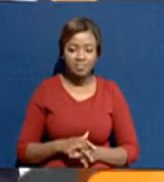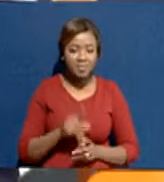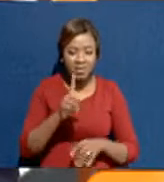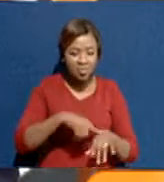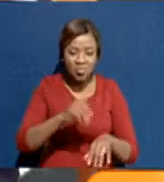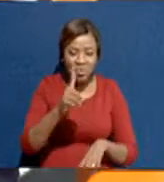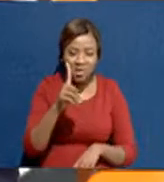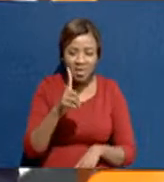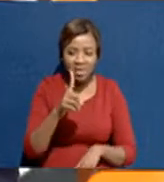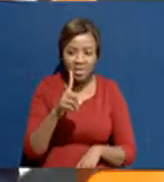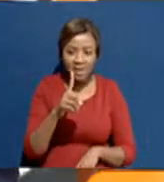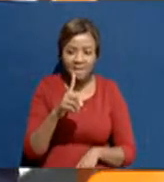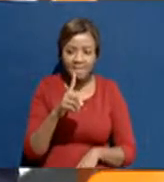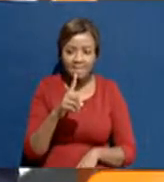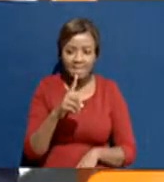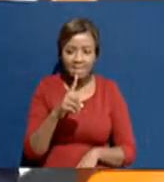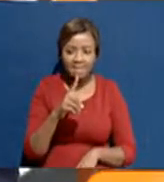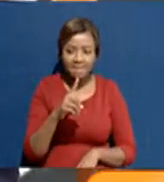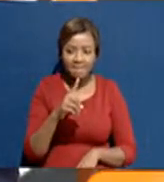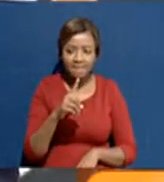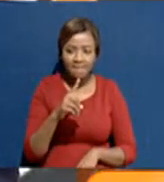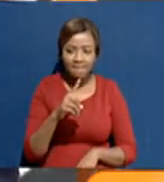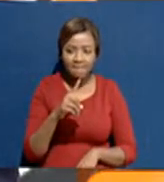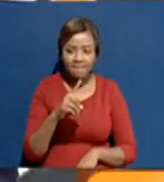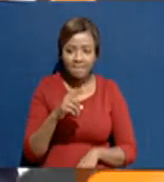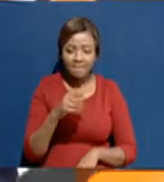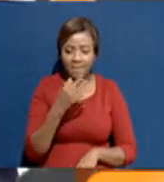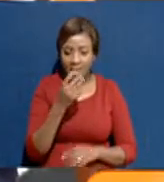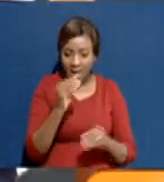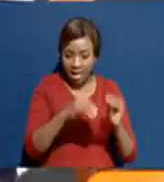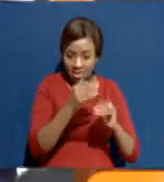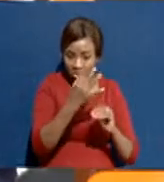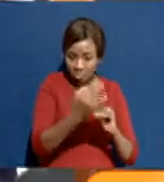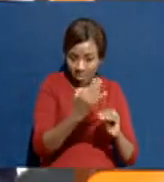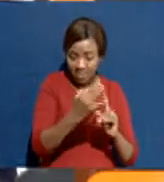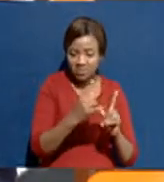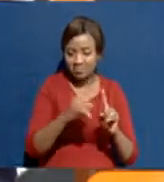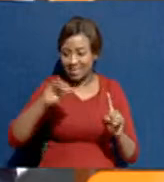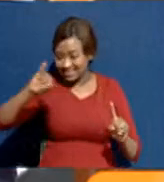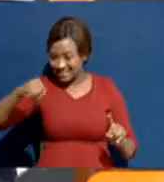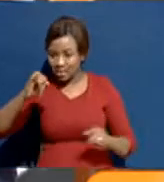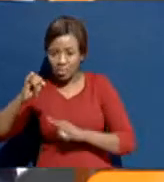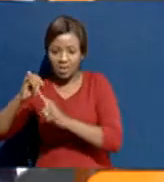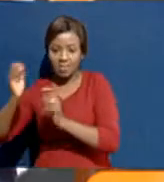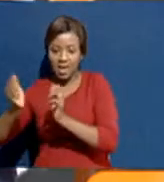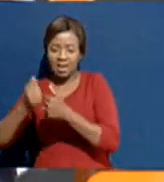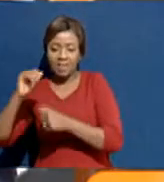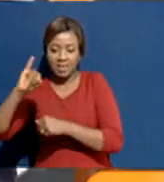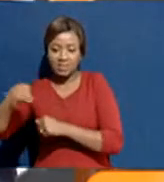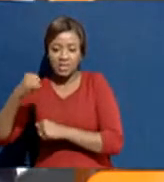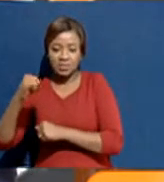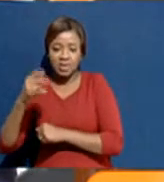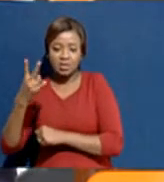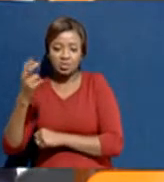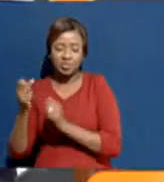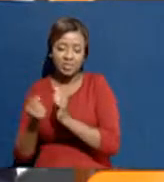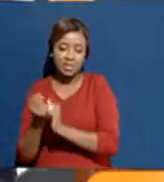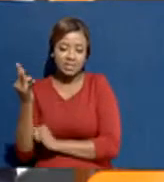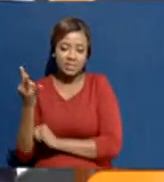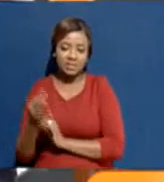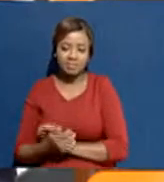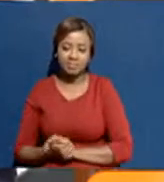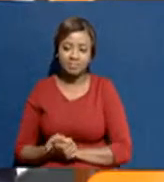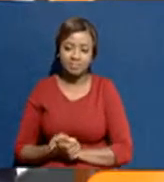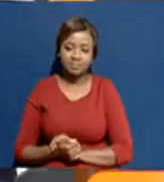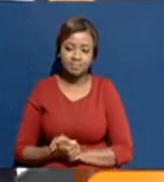that? It was the election was March. This was January 2013, a month to go to the election. Mm.